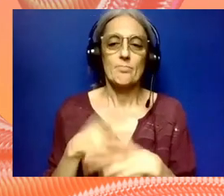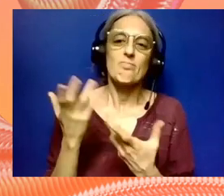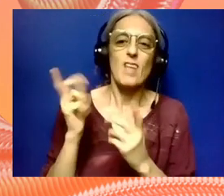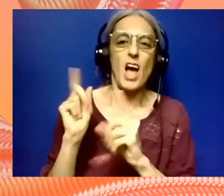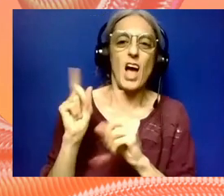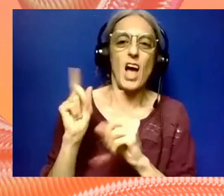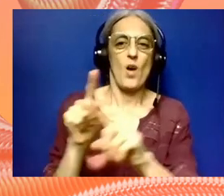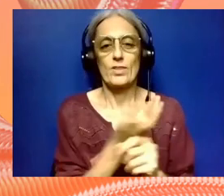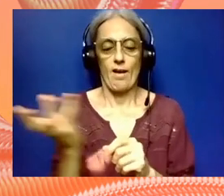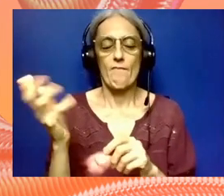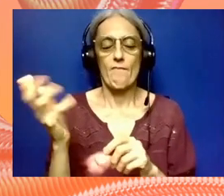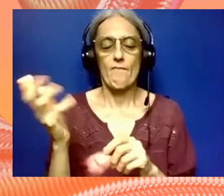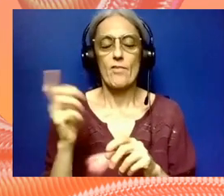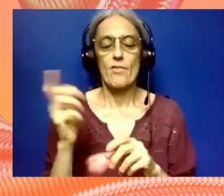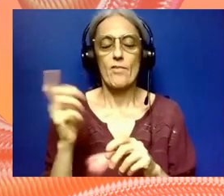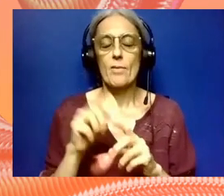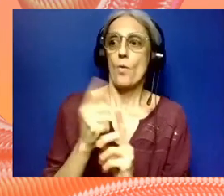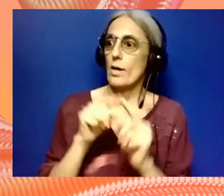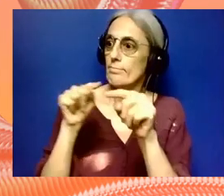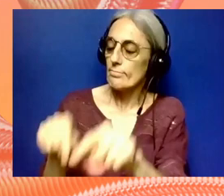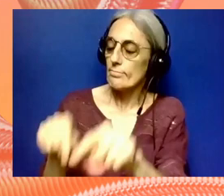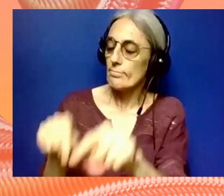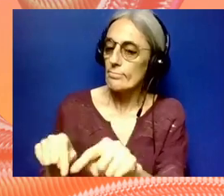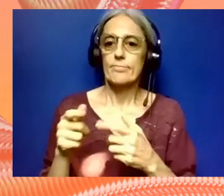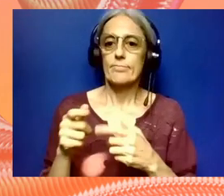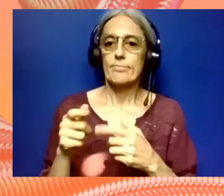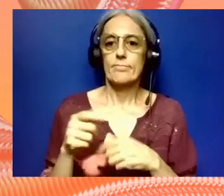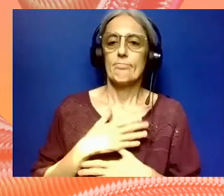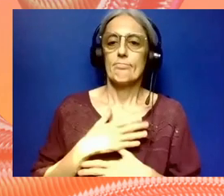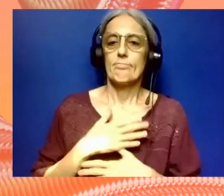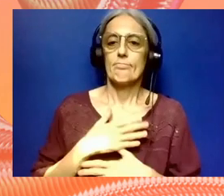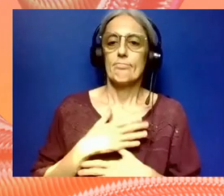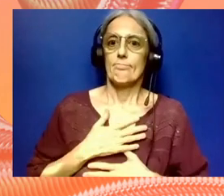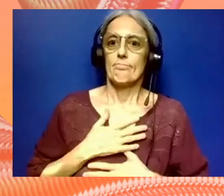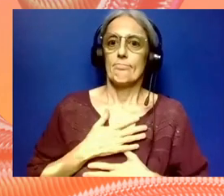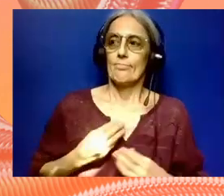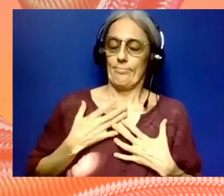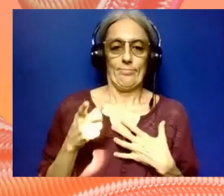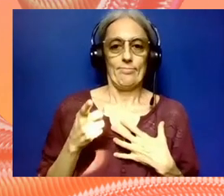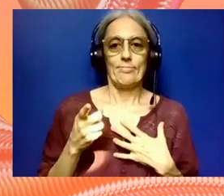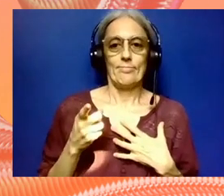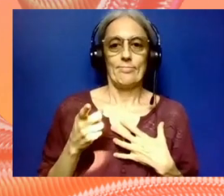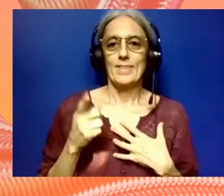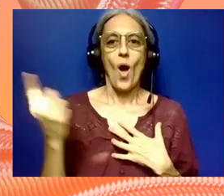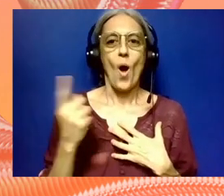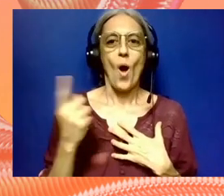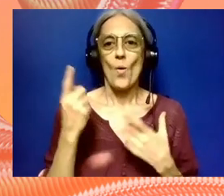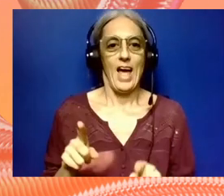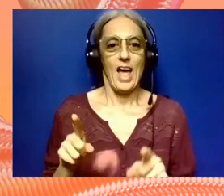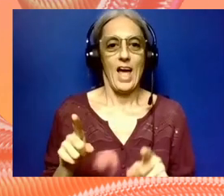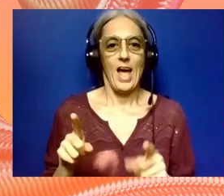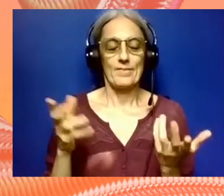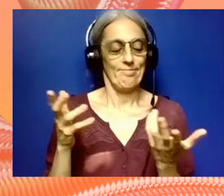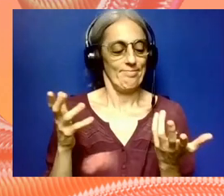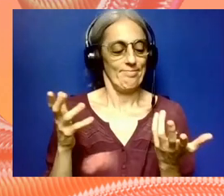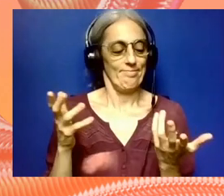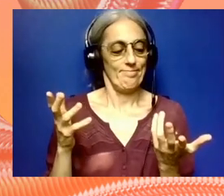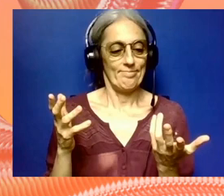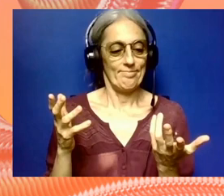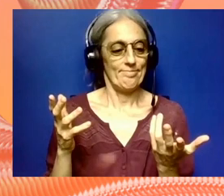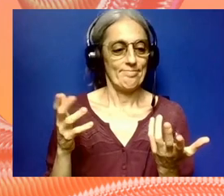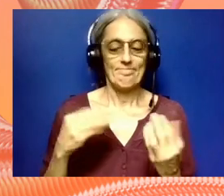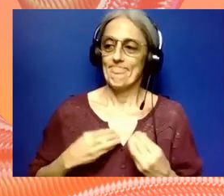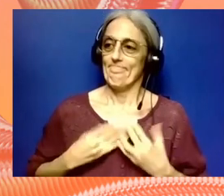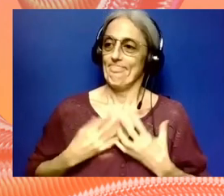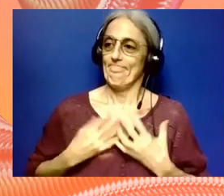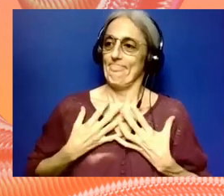so particularly moved by, and it happens always, but so particularly moved by the way